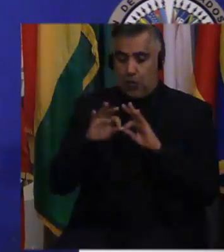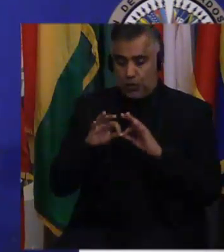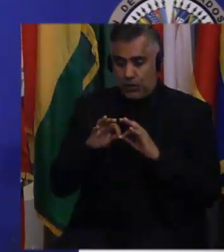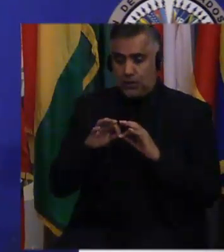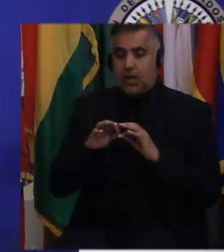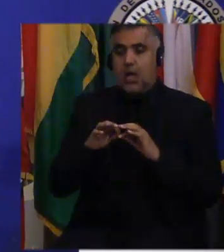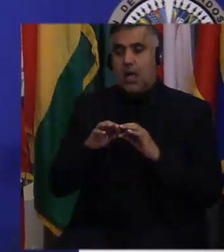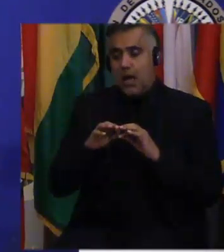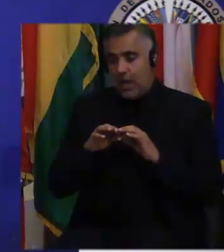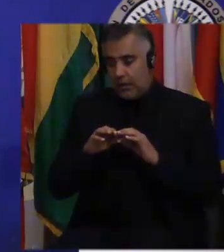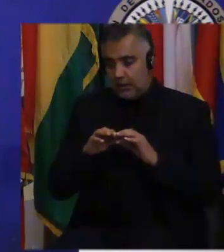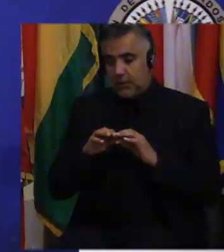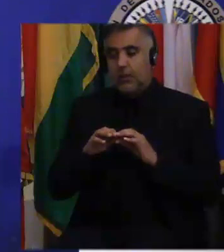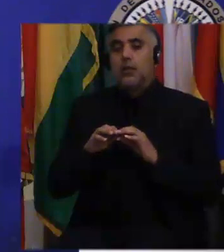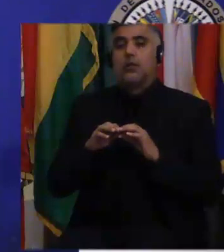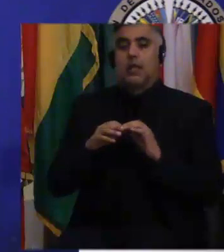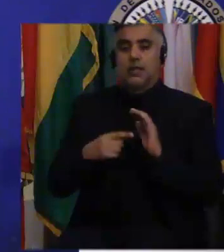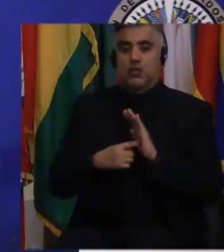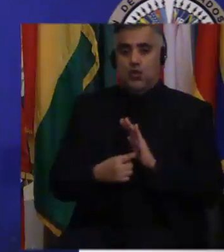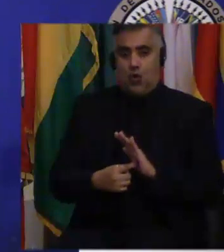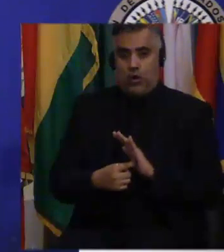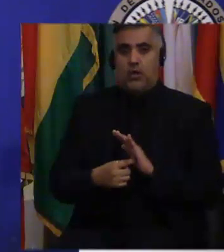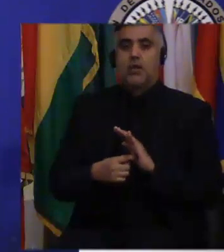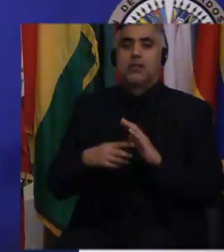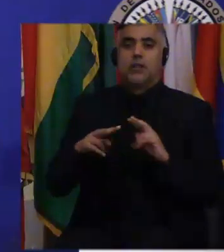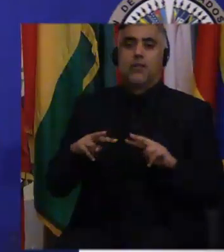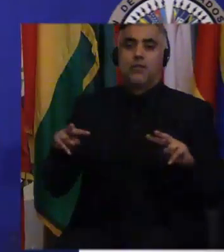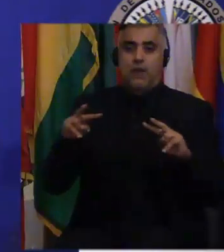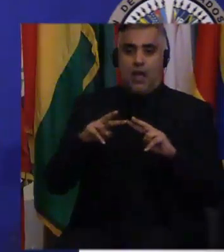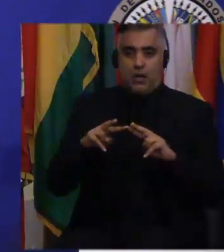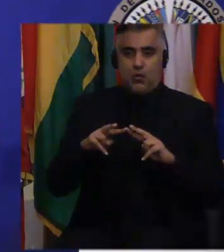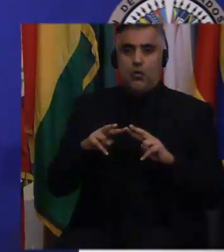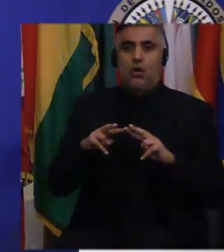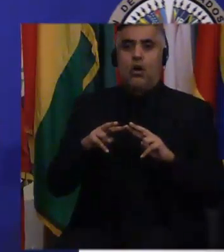and that is showing the value of